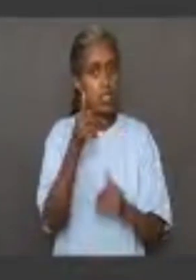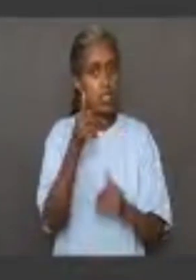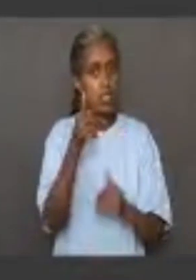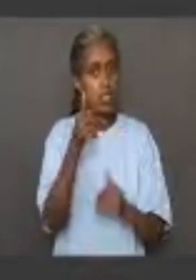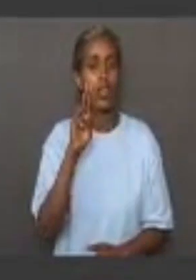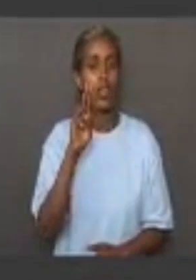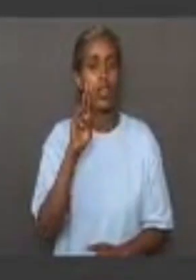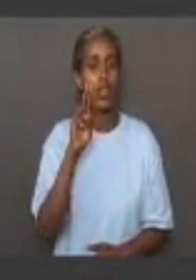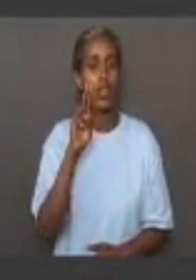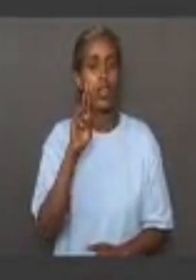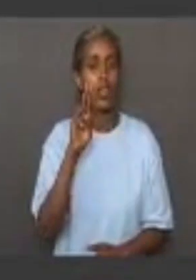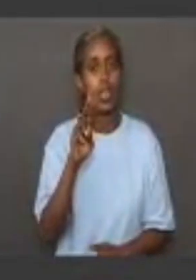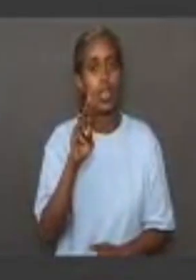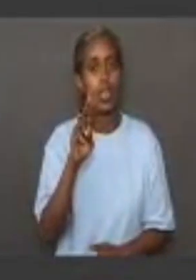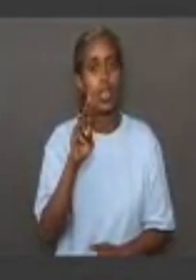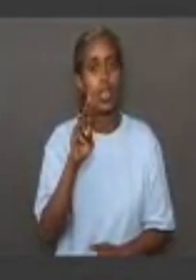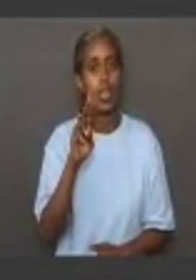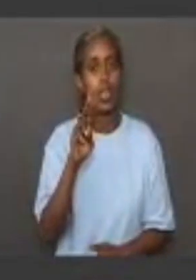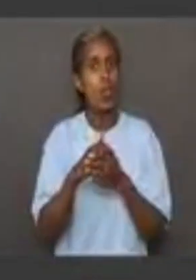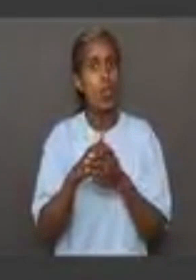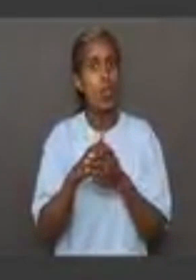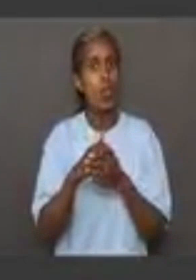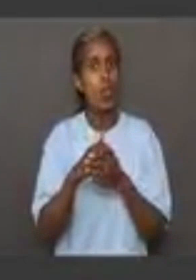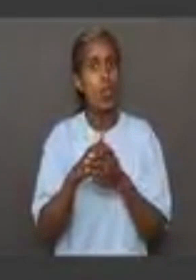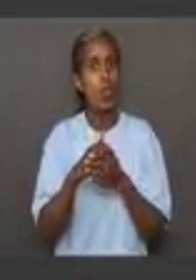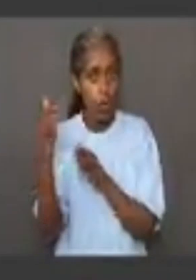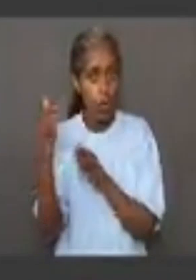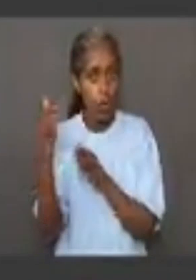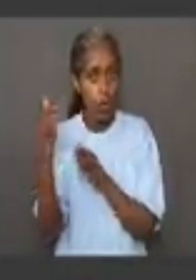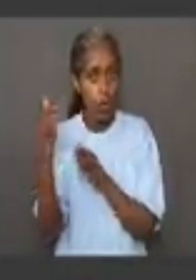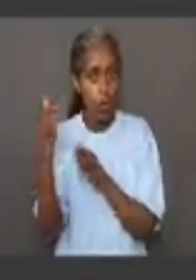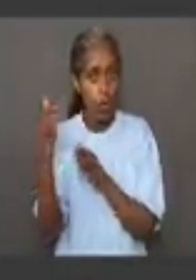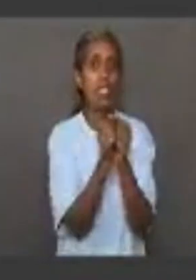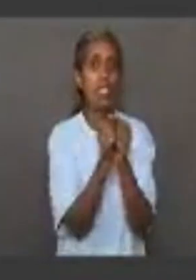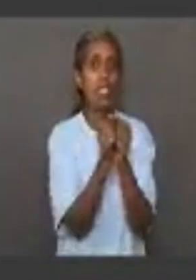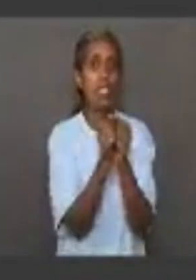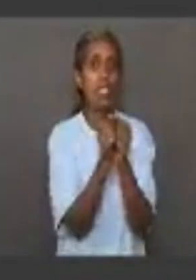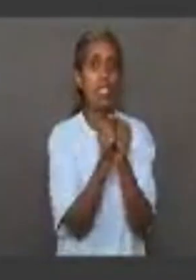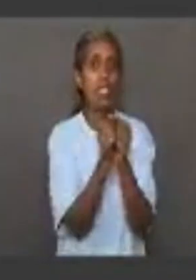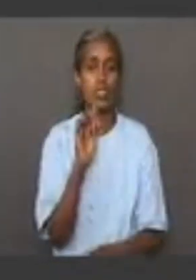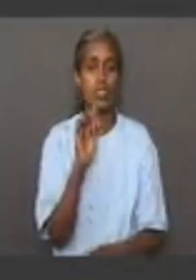B without A intersection B.